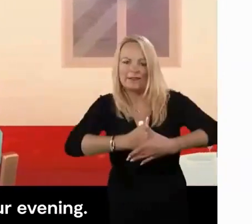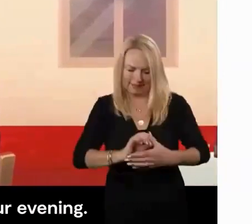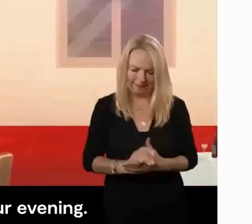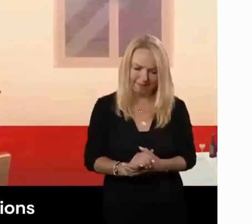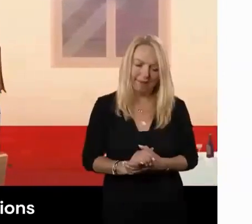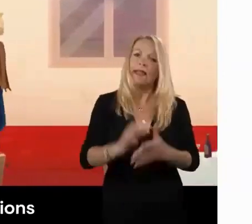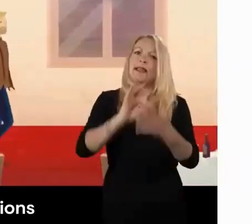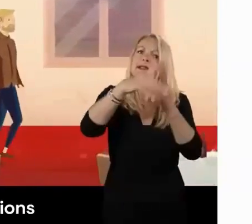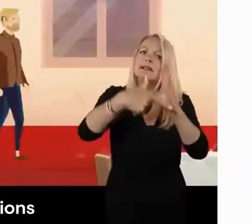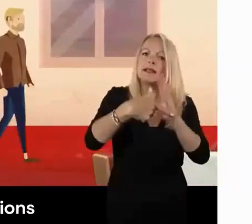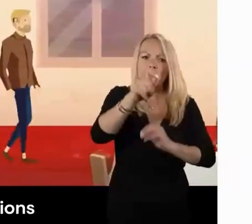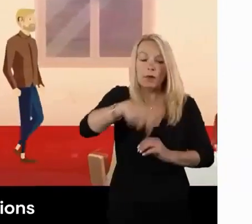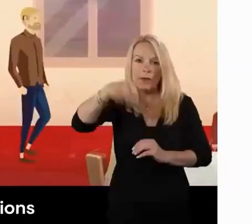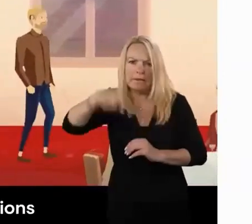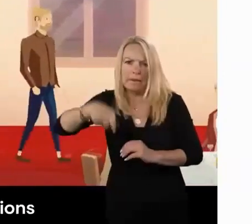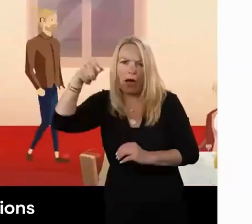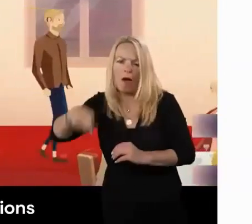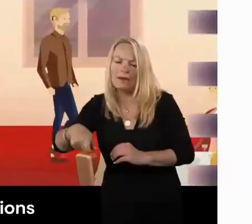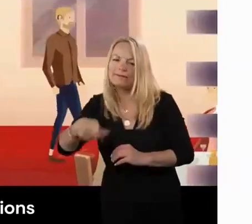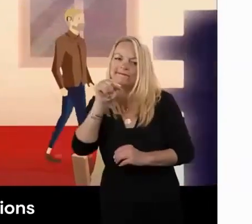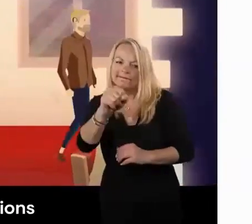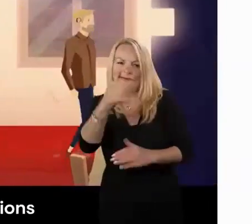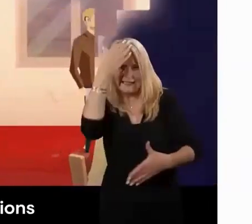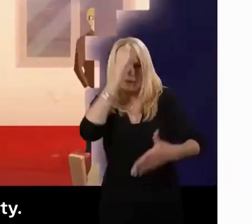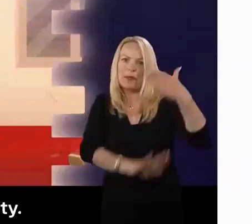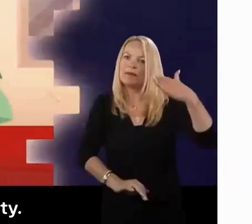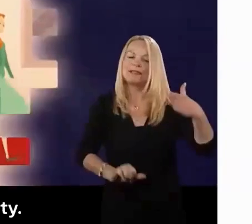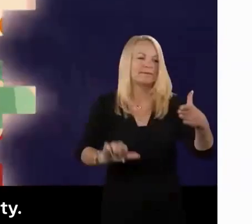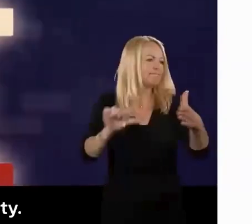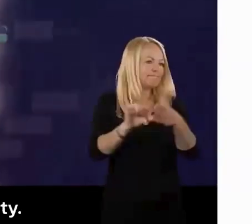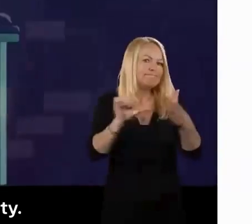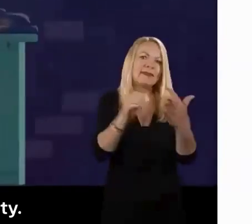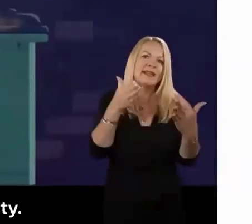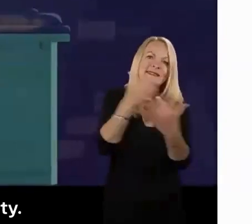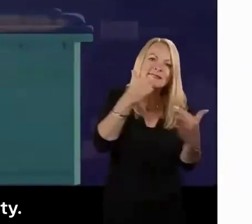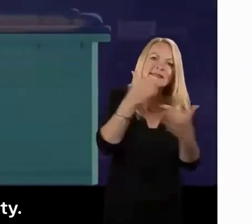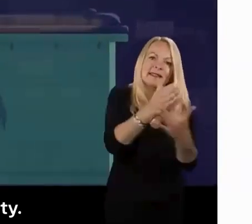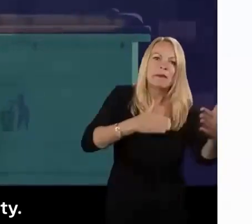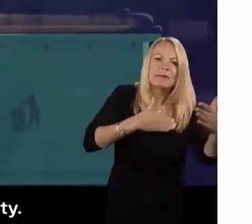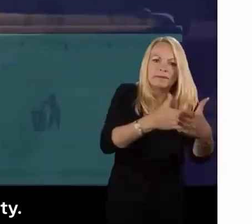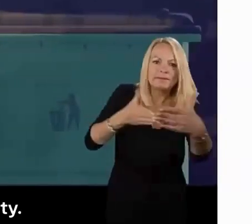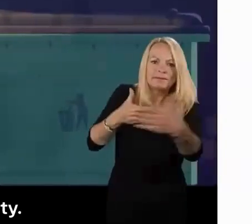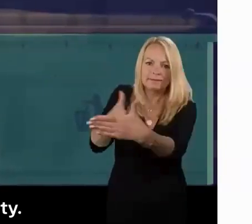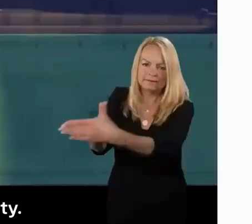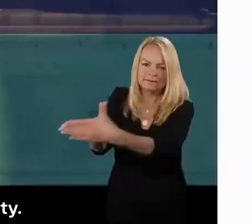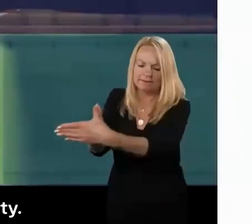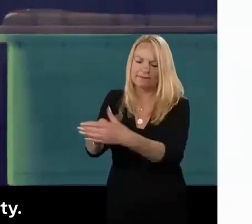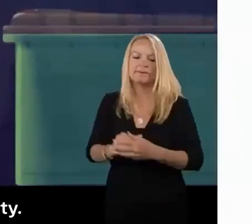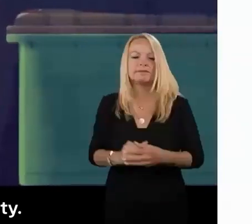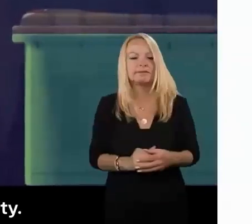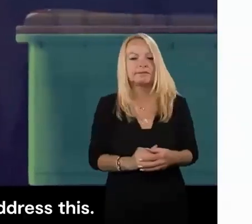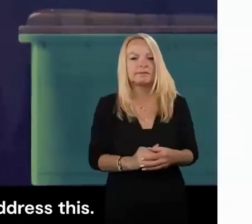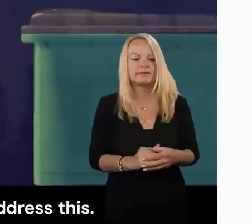evening. Disabled people often encounter situations where there are barriers to accessibility.